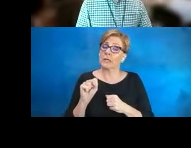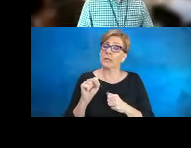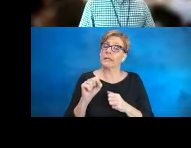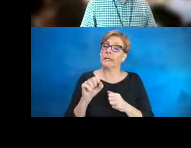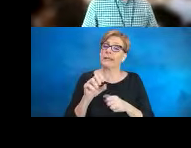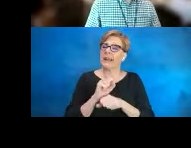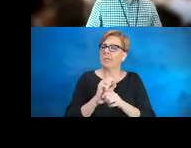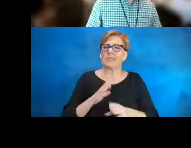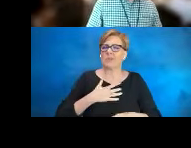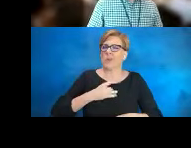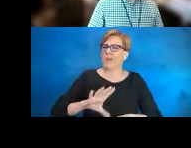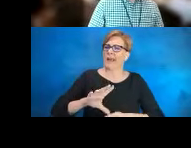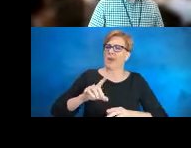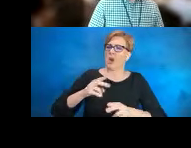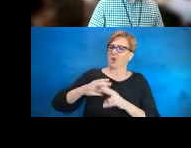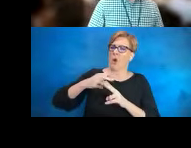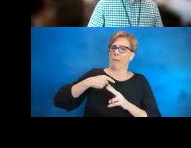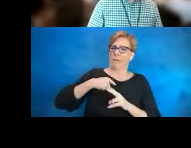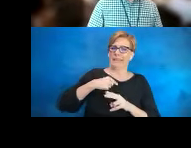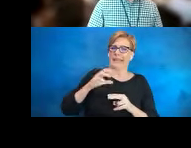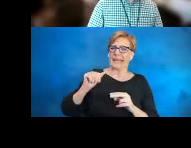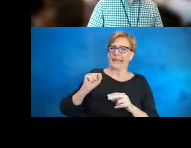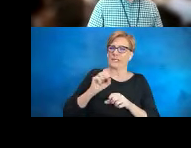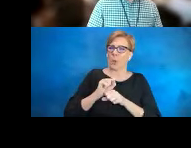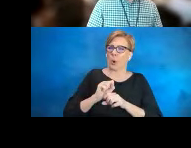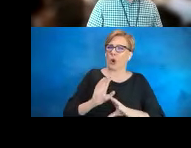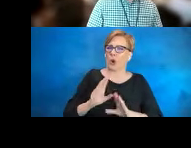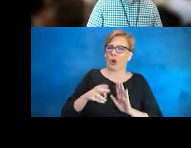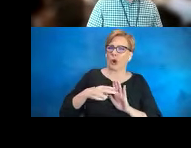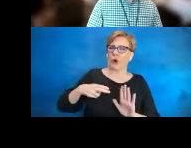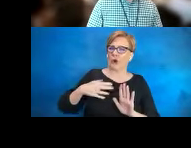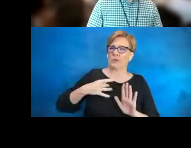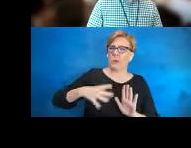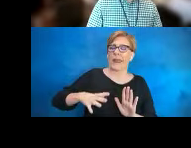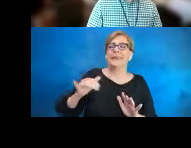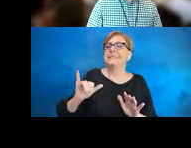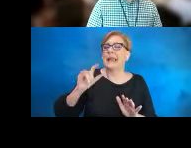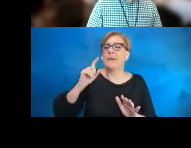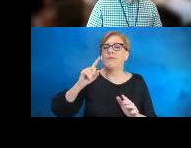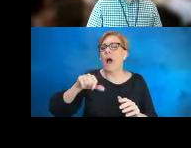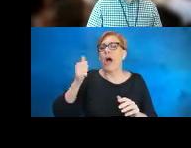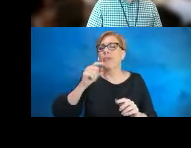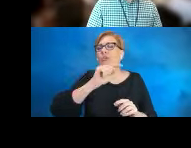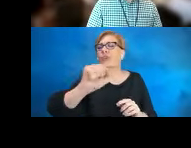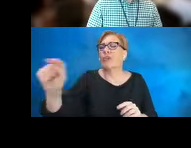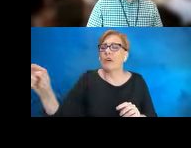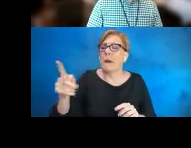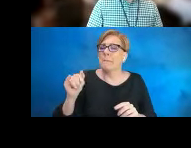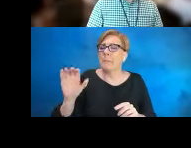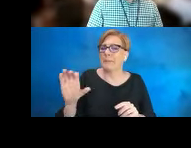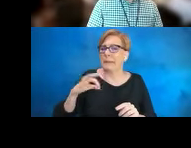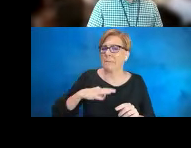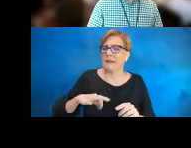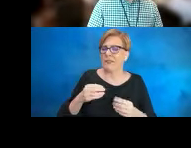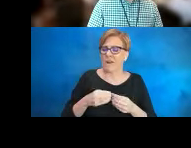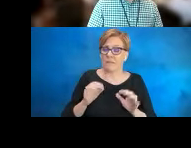often or workers. That's often true in other public benefits offices. People are called workers. Social Security employees tend to not